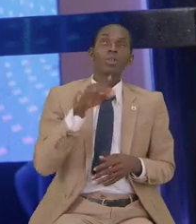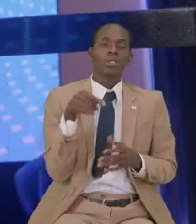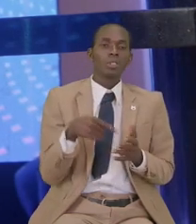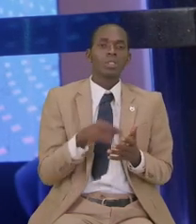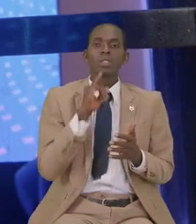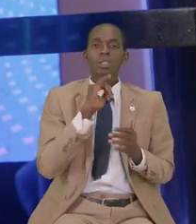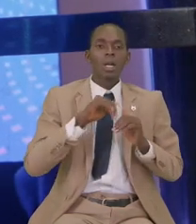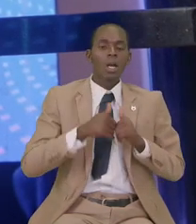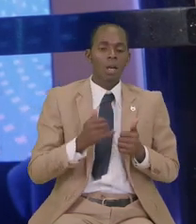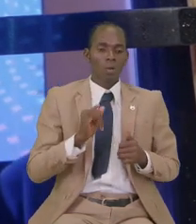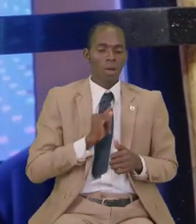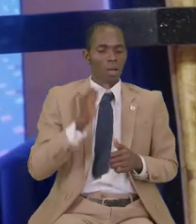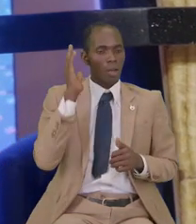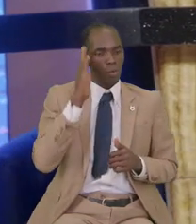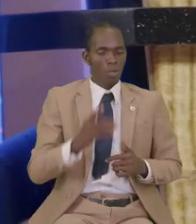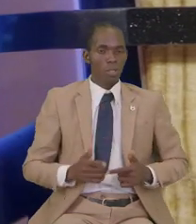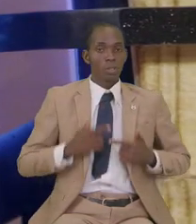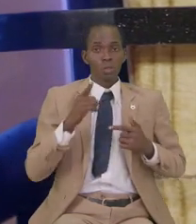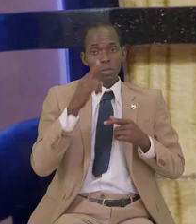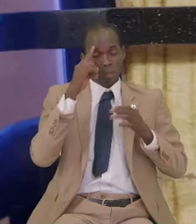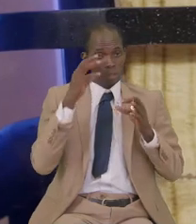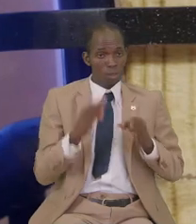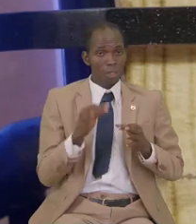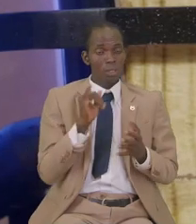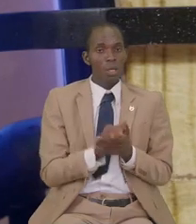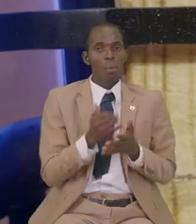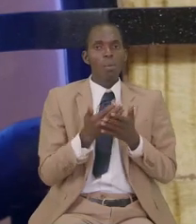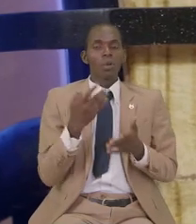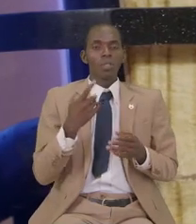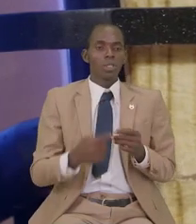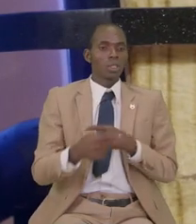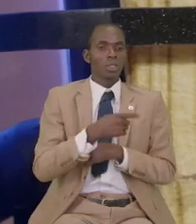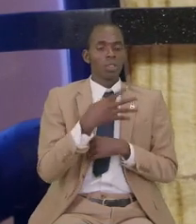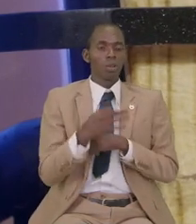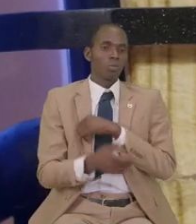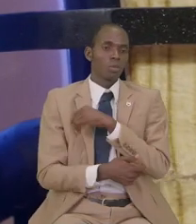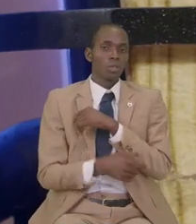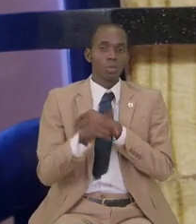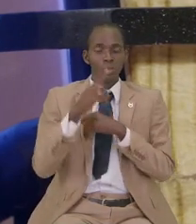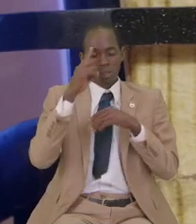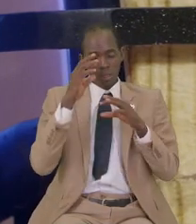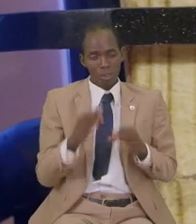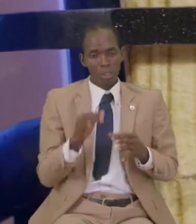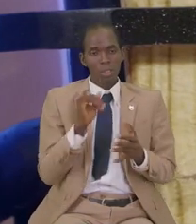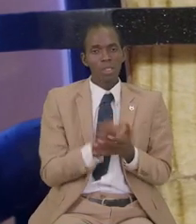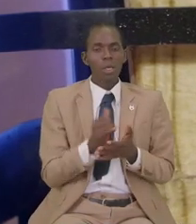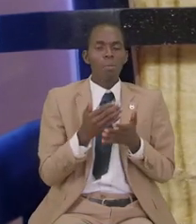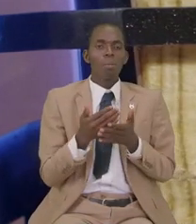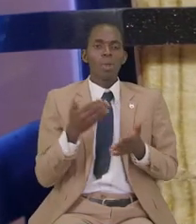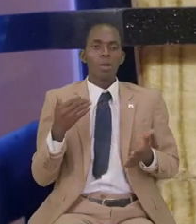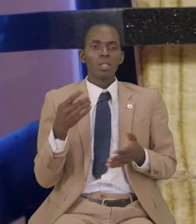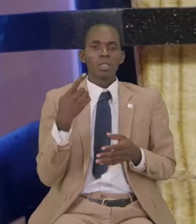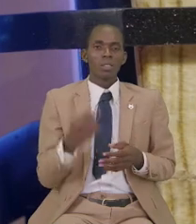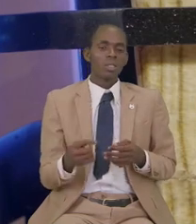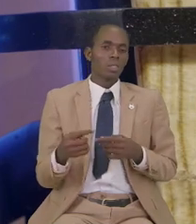live. You decide that before the day of temptation. You decide that before the